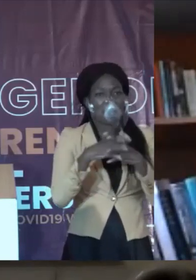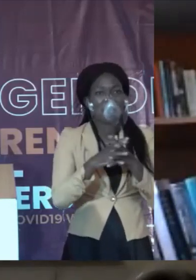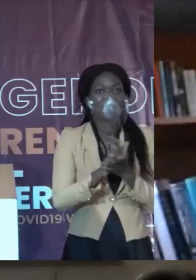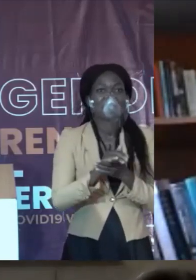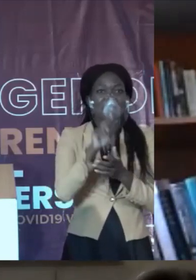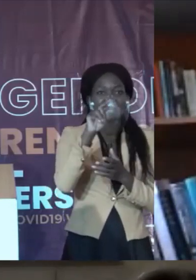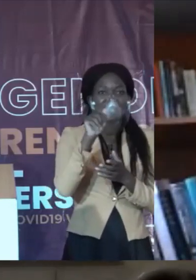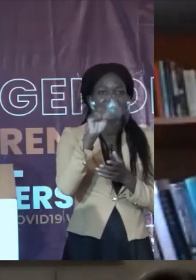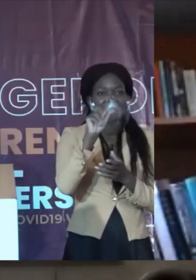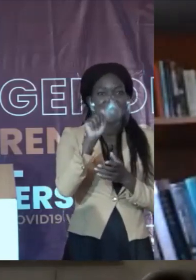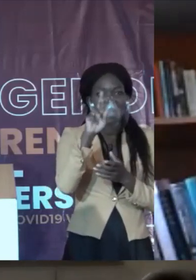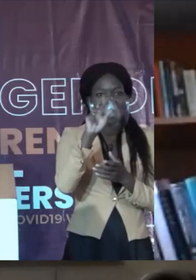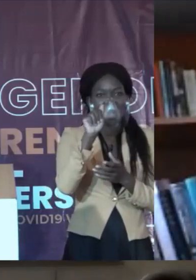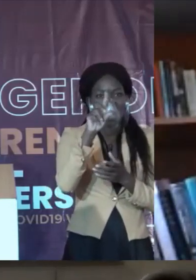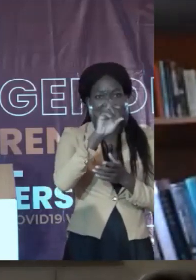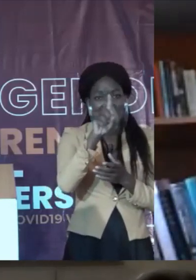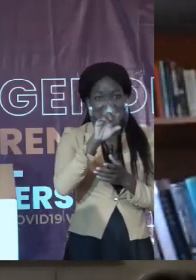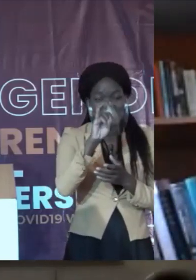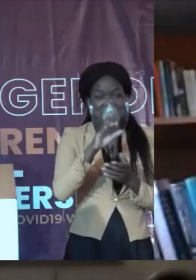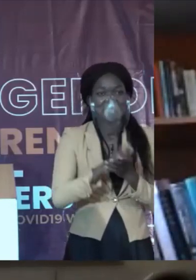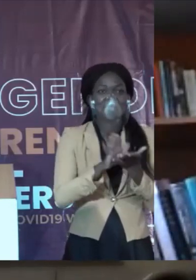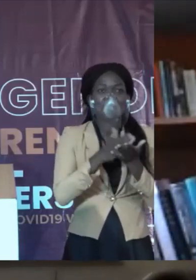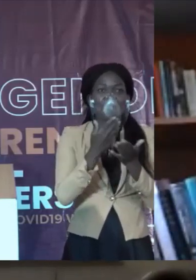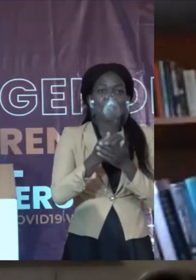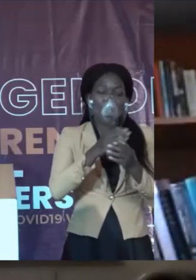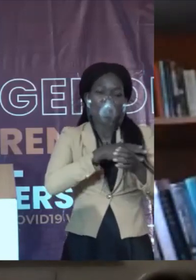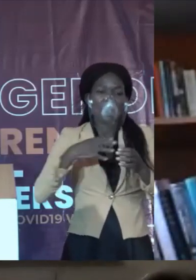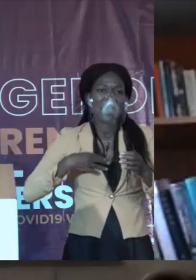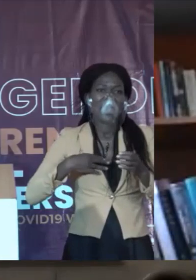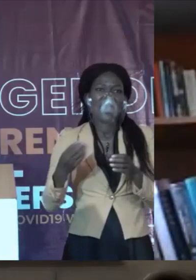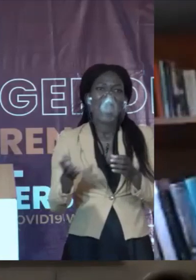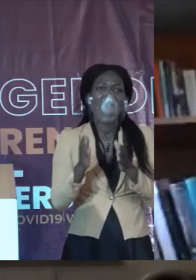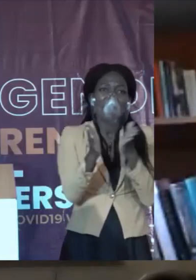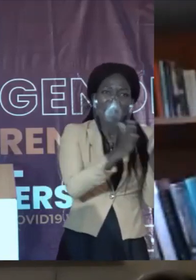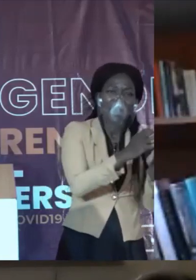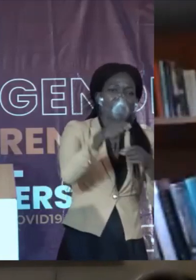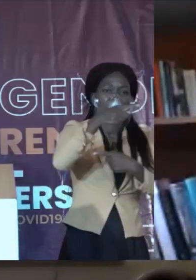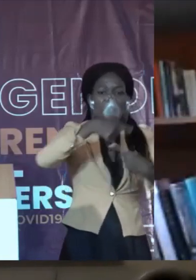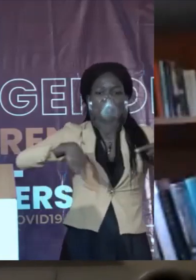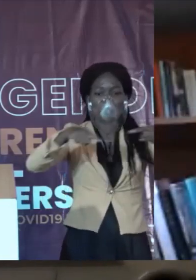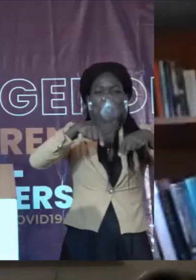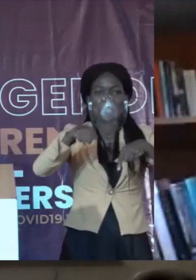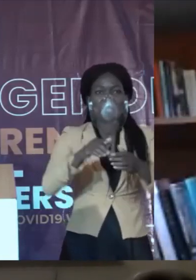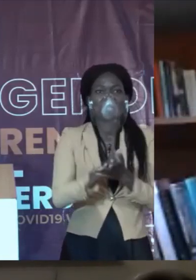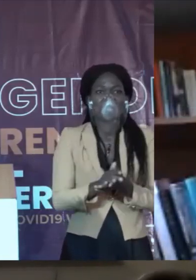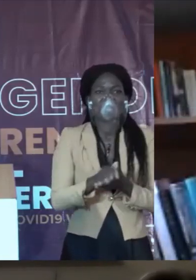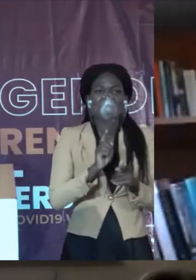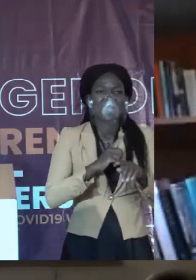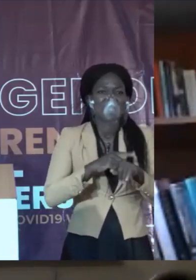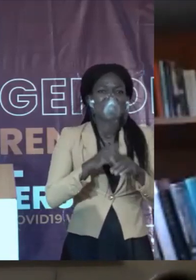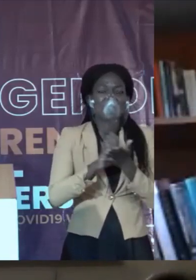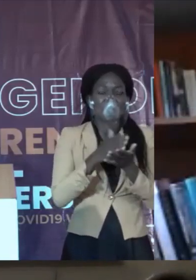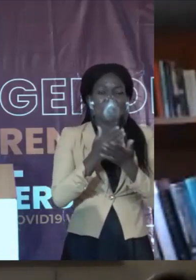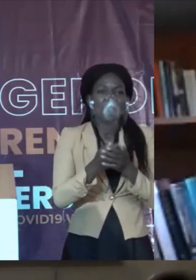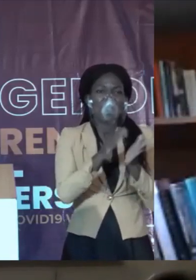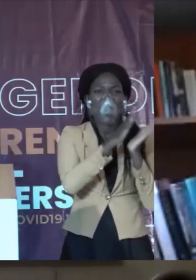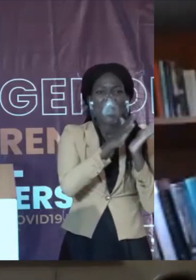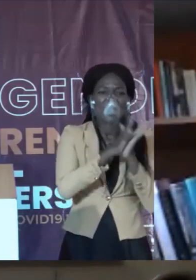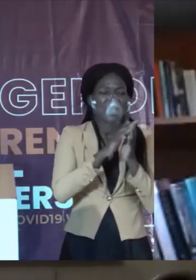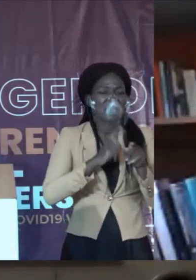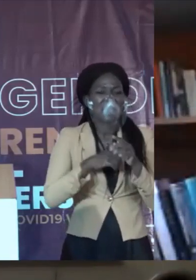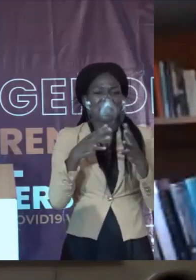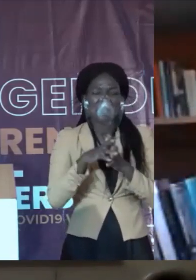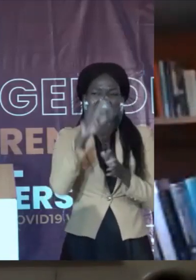women as belonging in that part of society which is micro, which undermines their power and their potential. That should